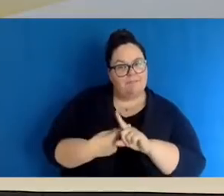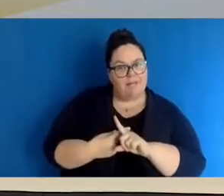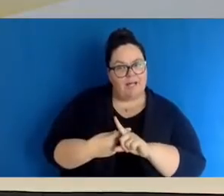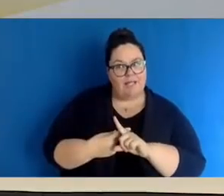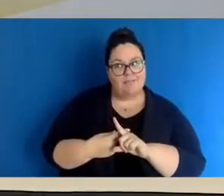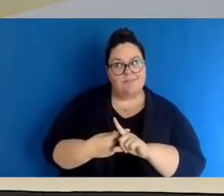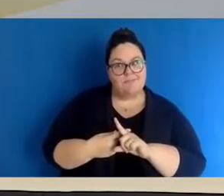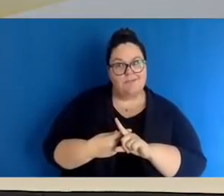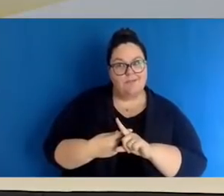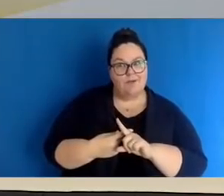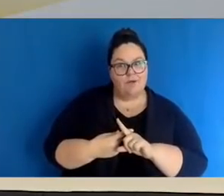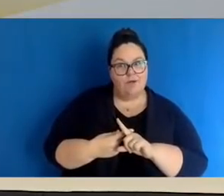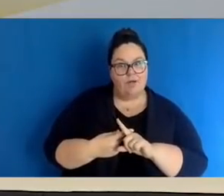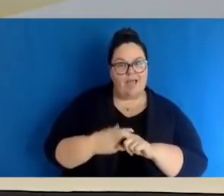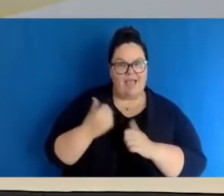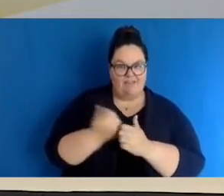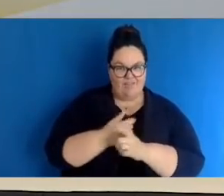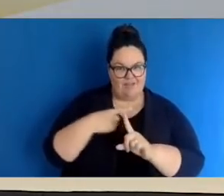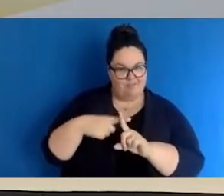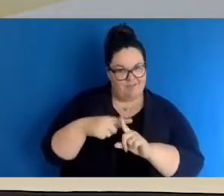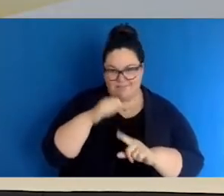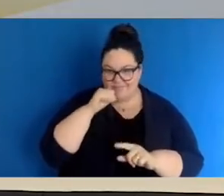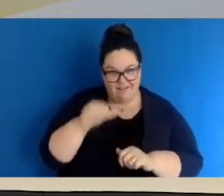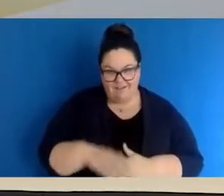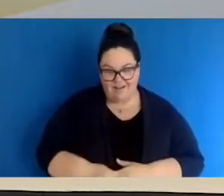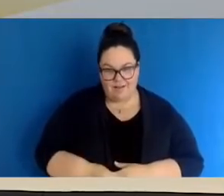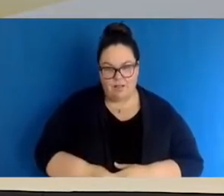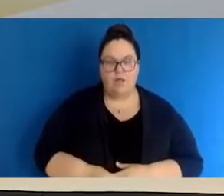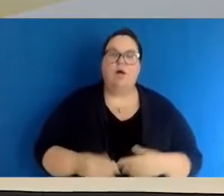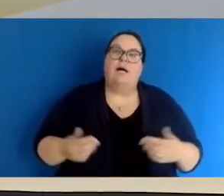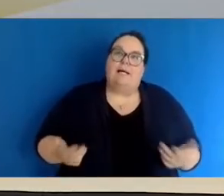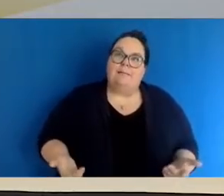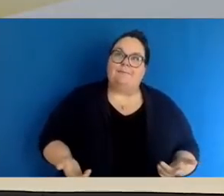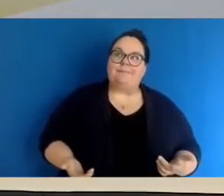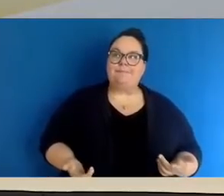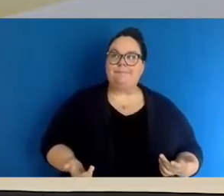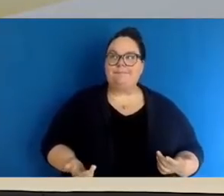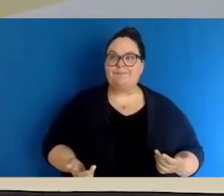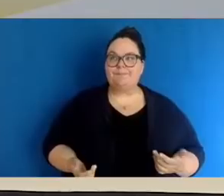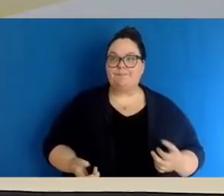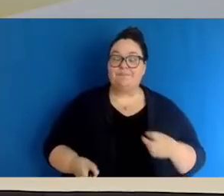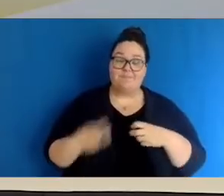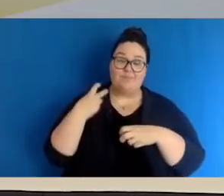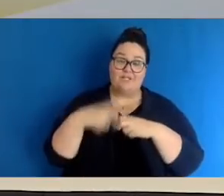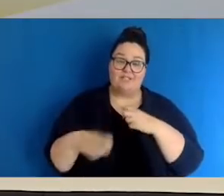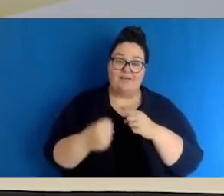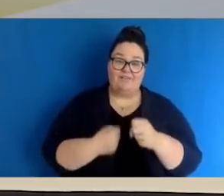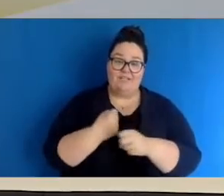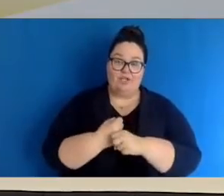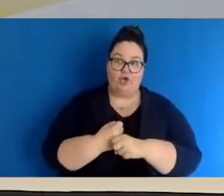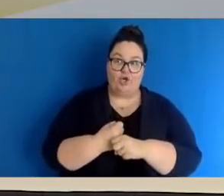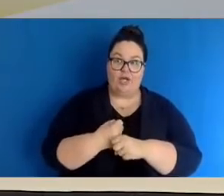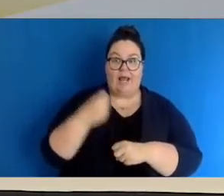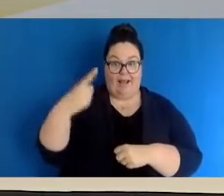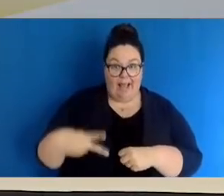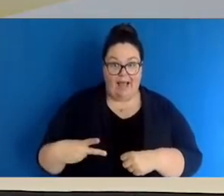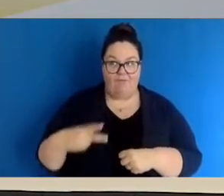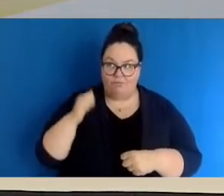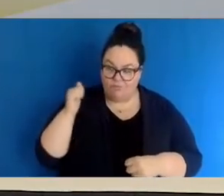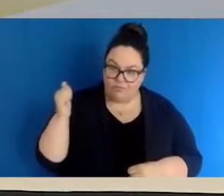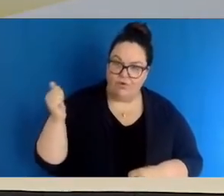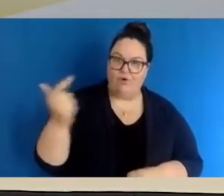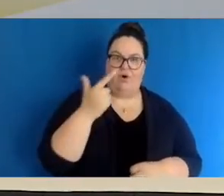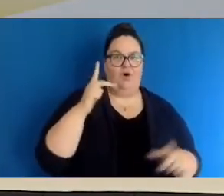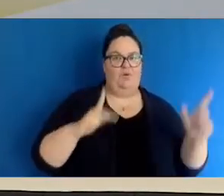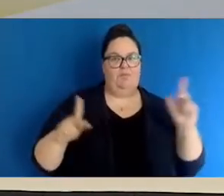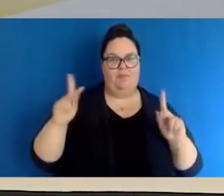of what you're hearing is positive, is it? Well, I mean, it has been a hard year for everybody, a year and a half for every single person